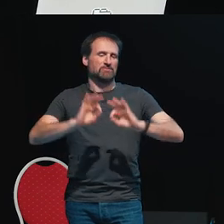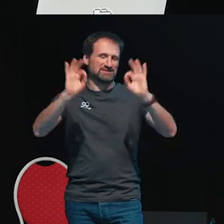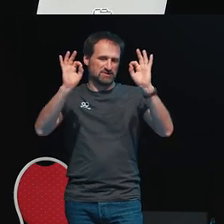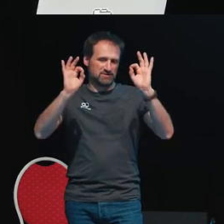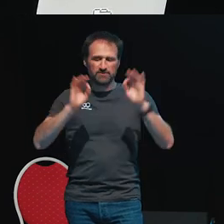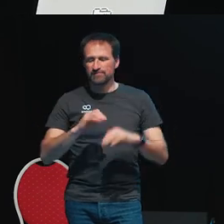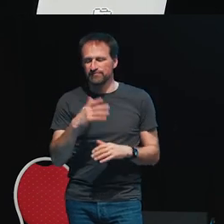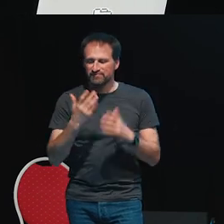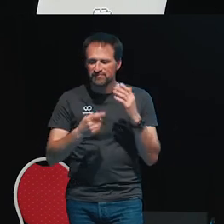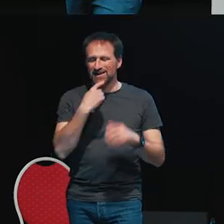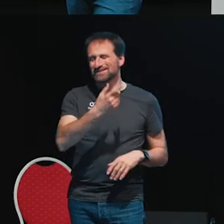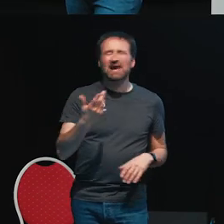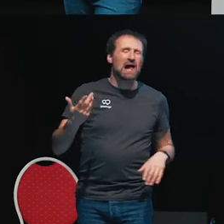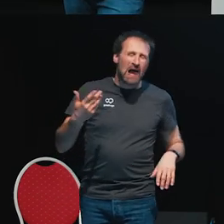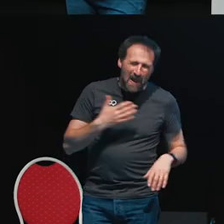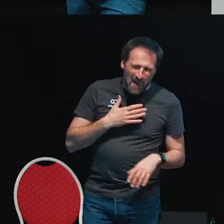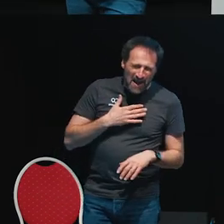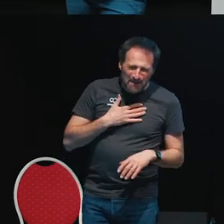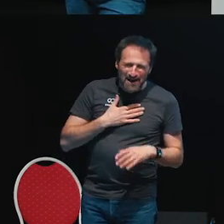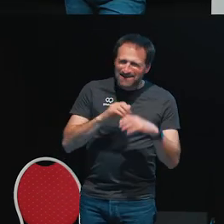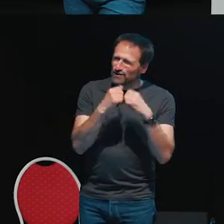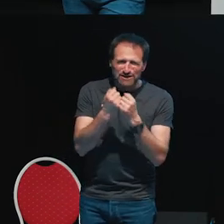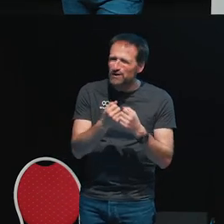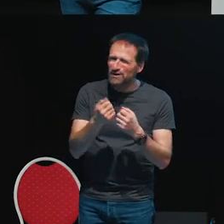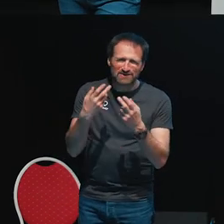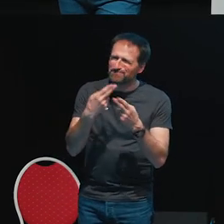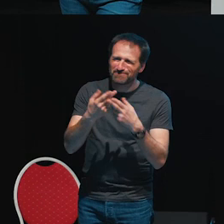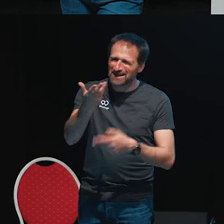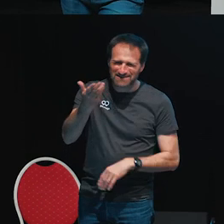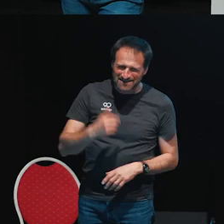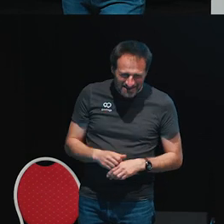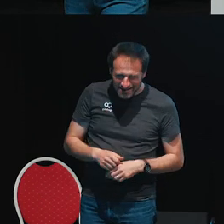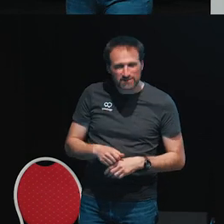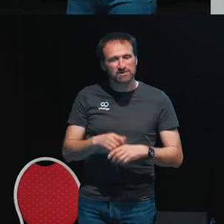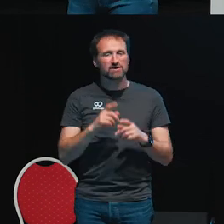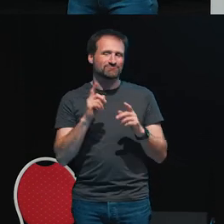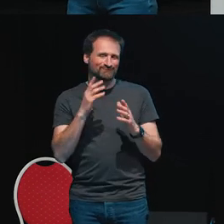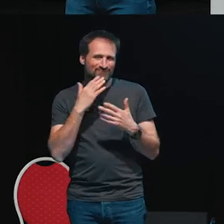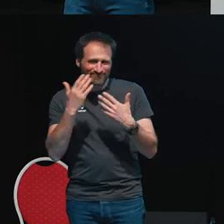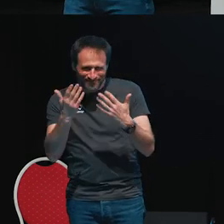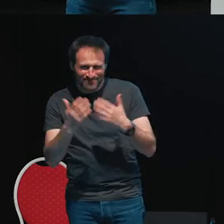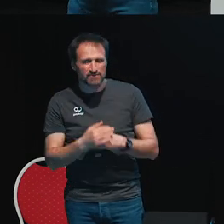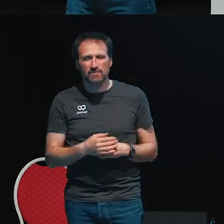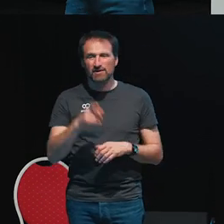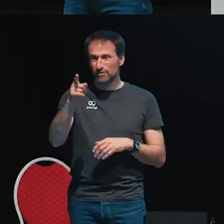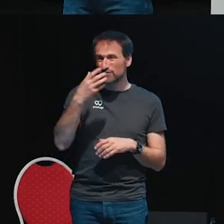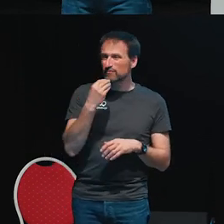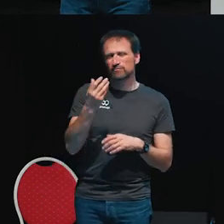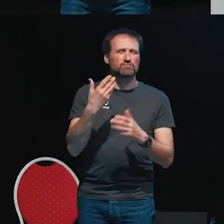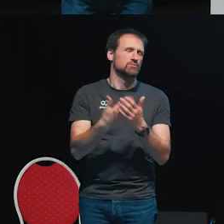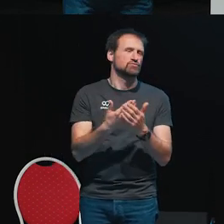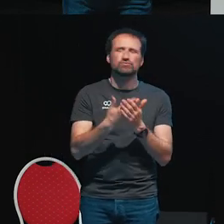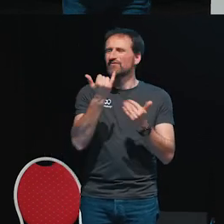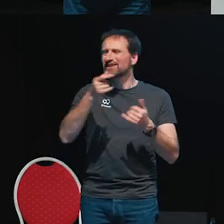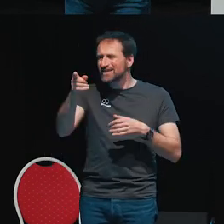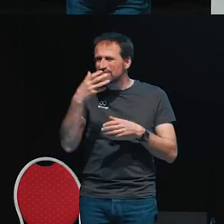it doesn't really work for my situation, the thing you were, you want to input, the way you